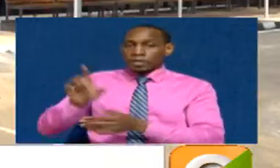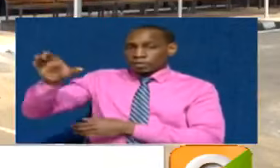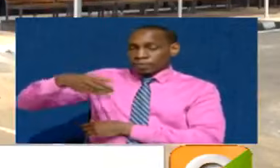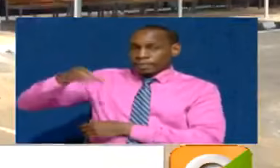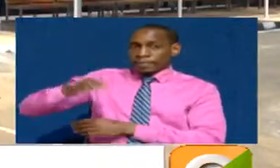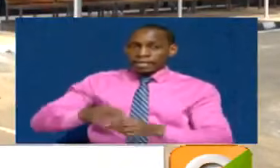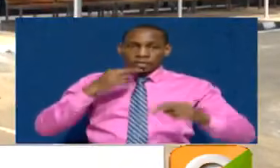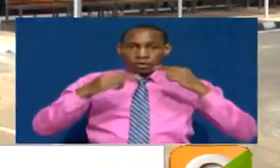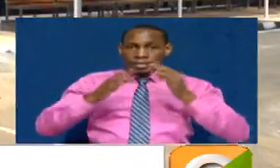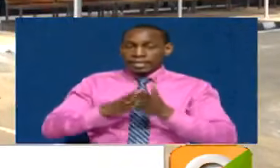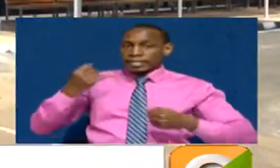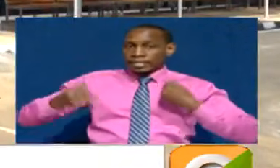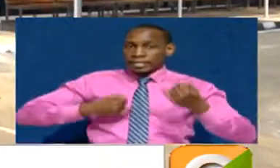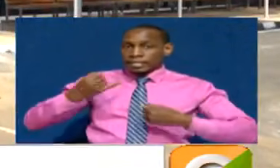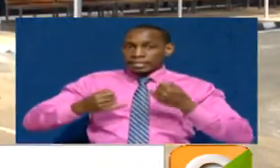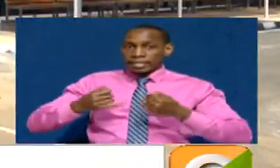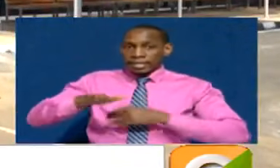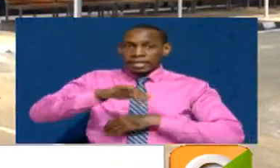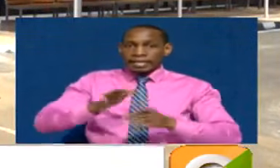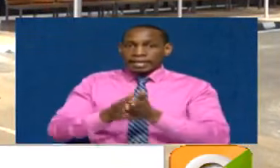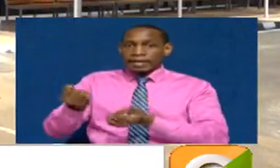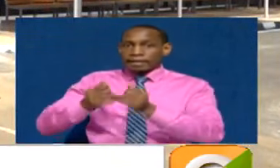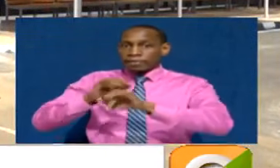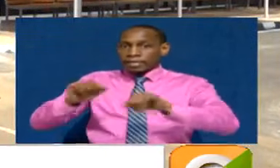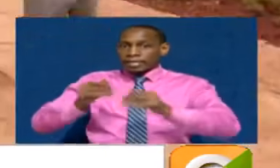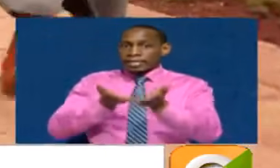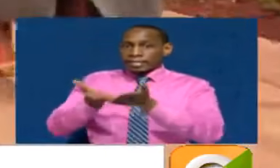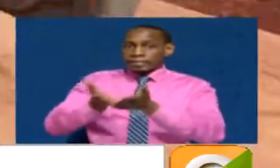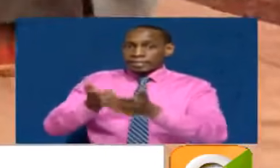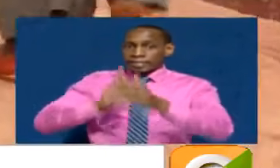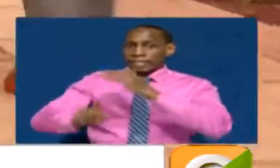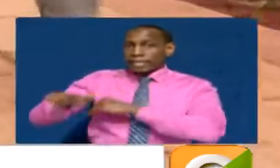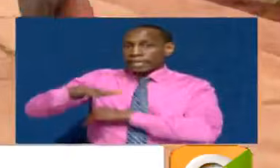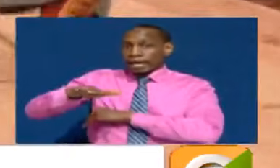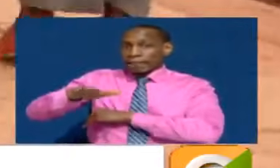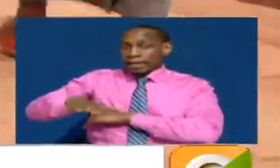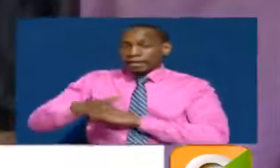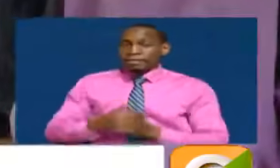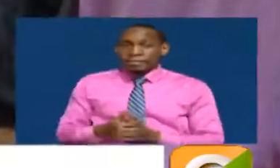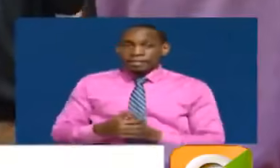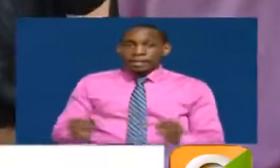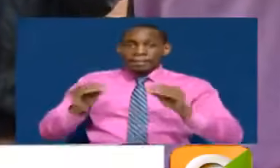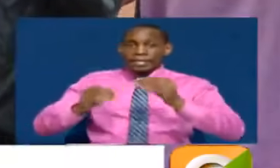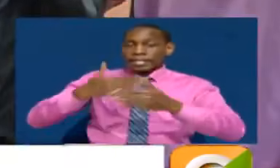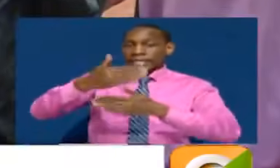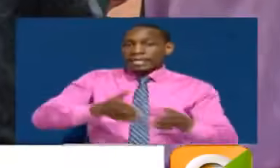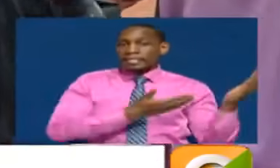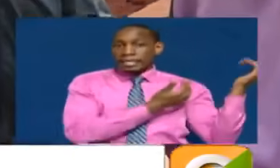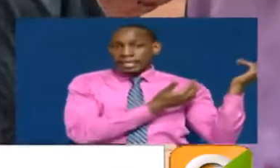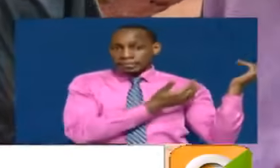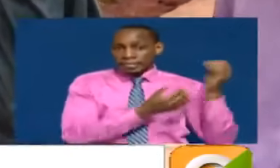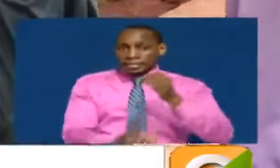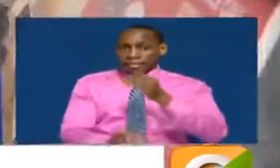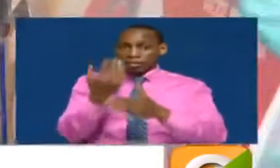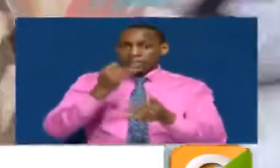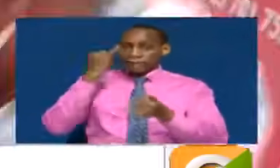spaces, eateries, entertainment establishments, and vehicle cleaning services in the park. The next meeting is also expected